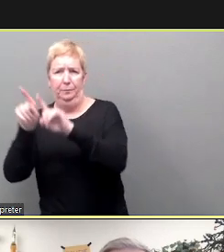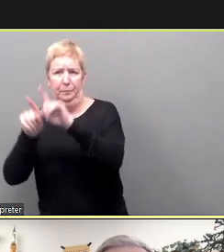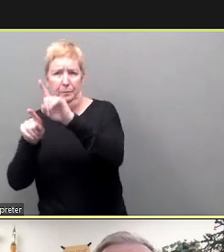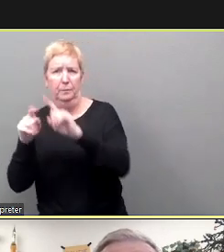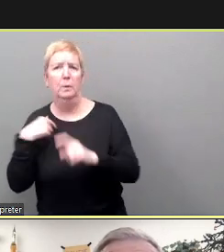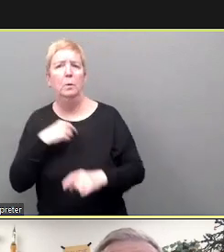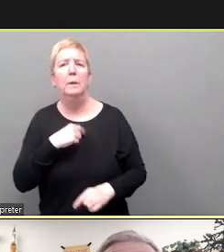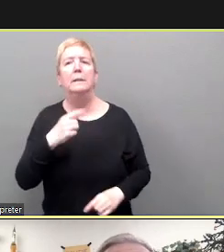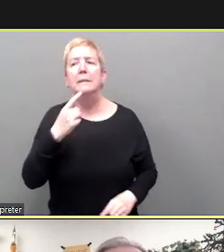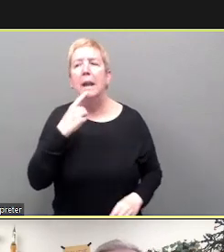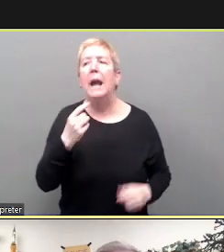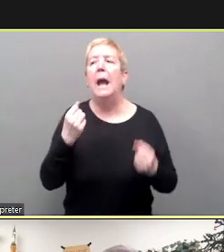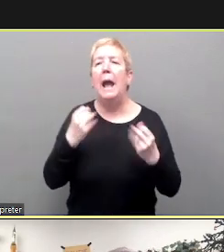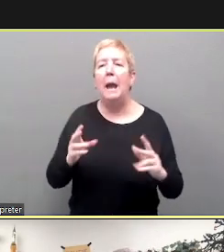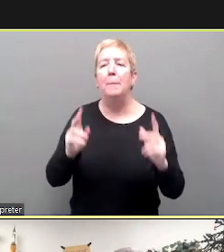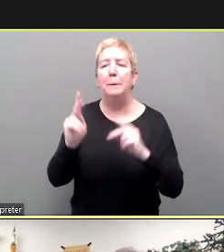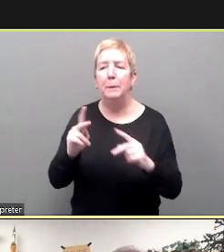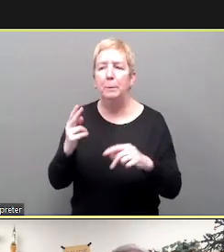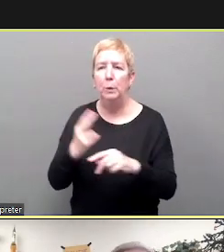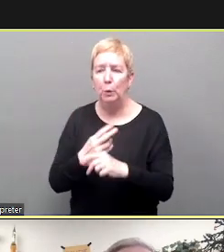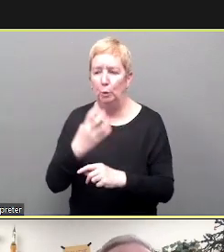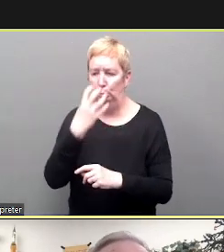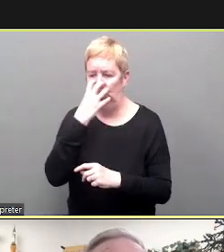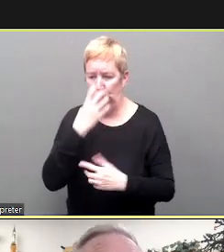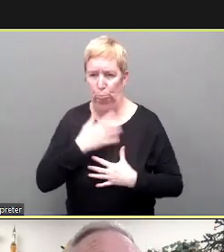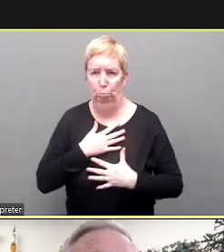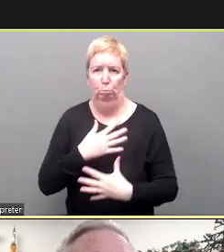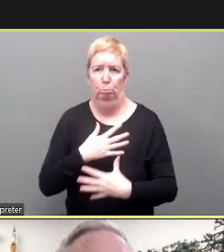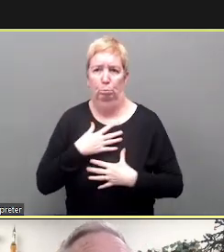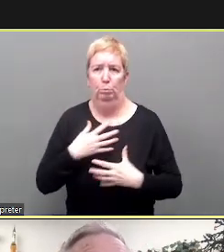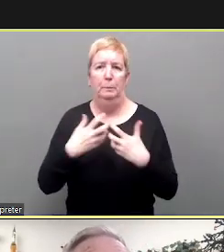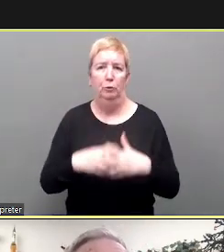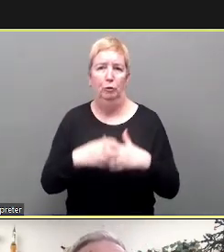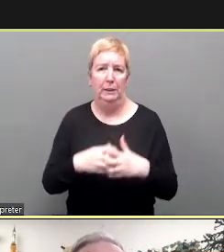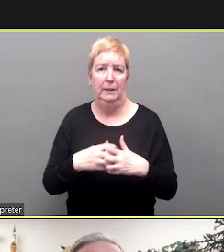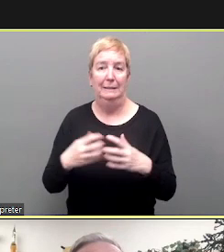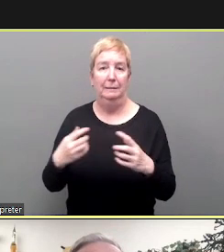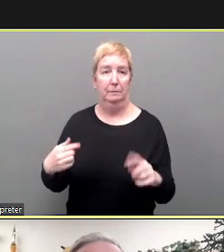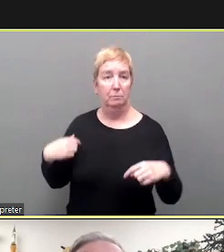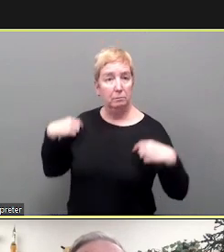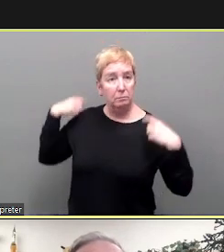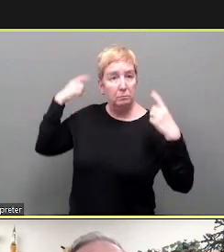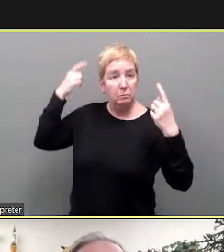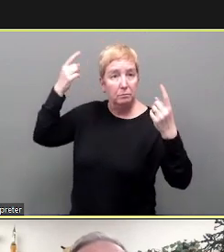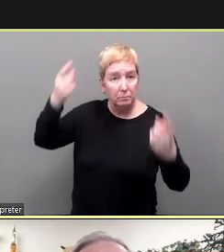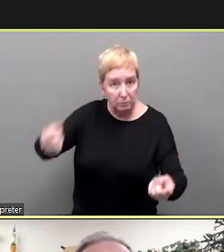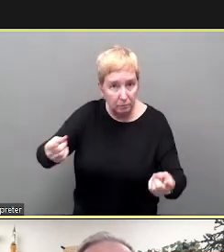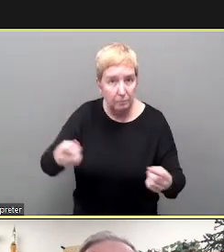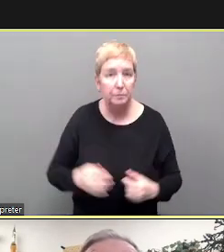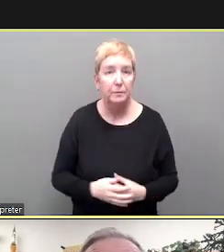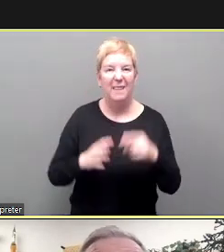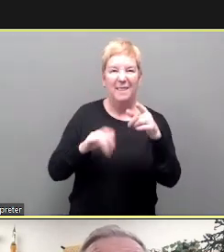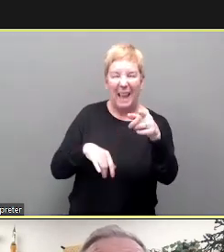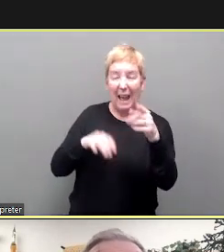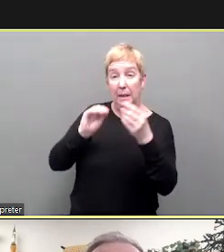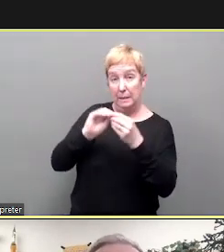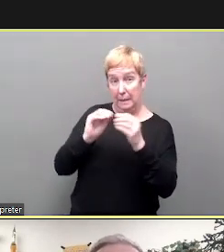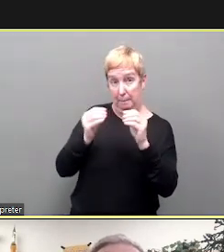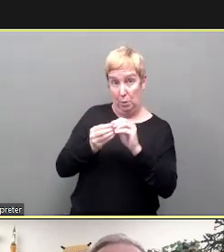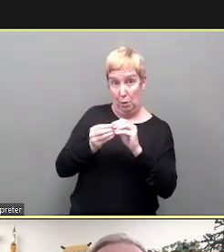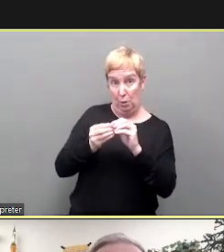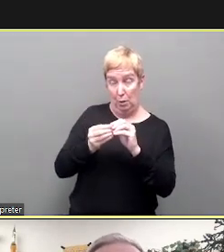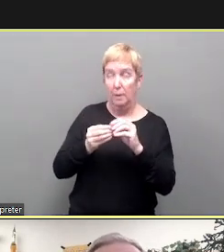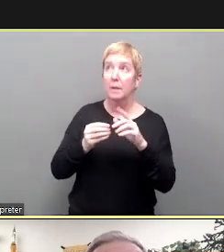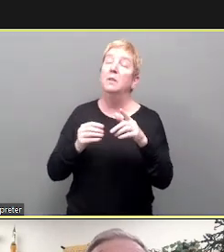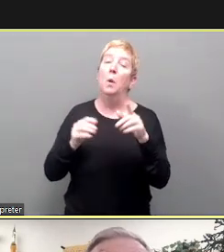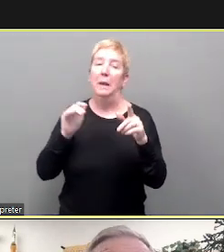are on breathing machines, intubated on a breathing machine since the beginning of the pandemic. And when you take that number and divide it by the number